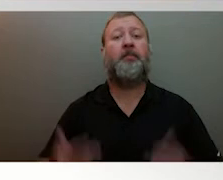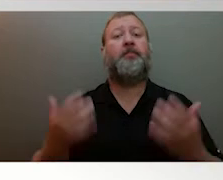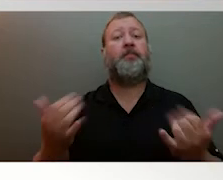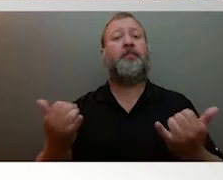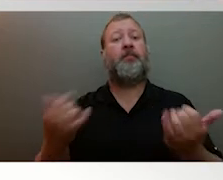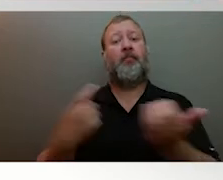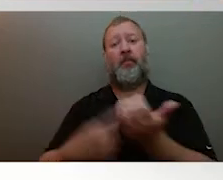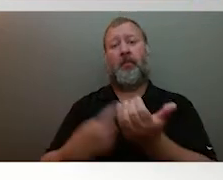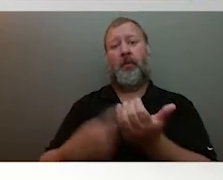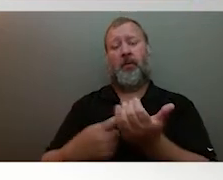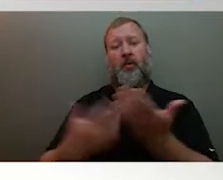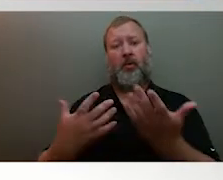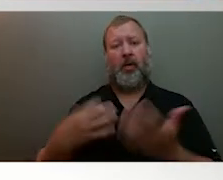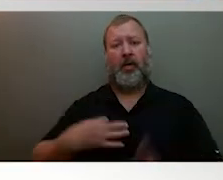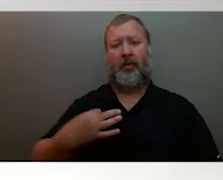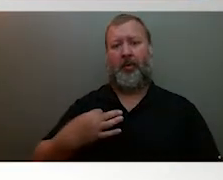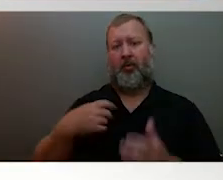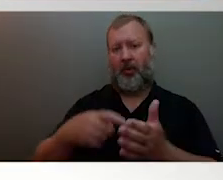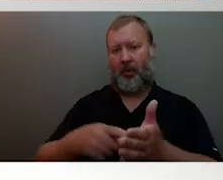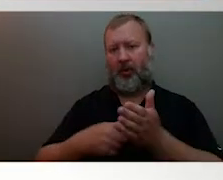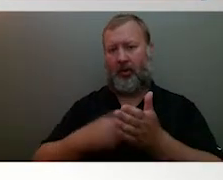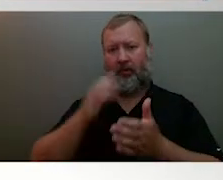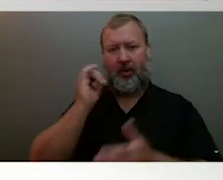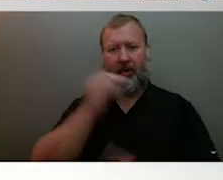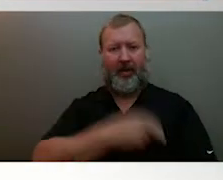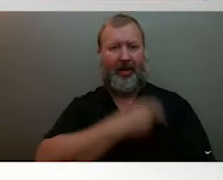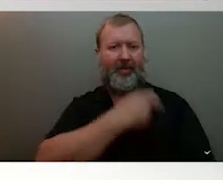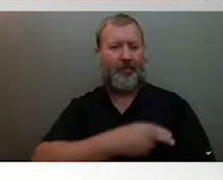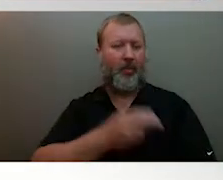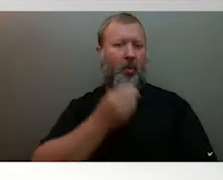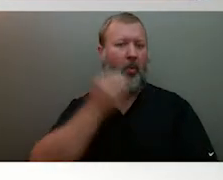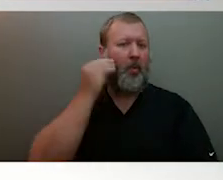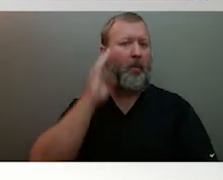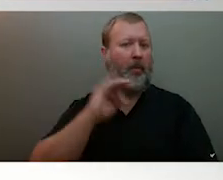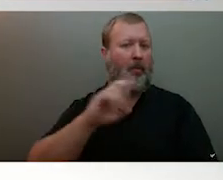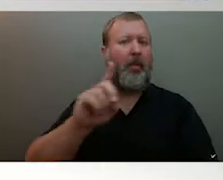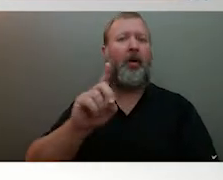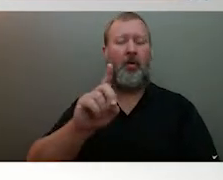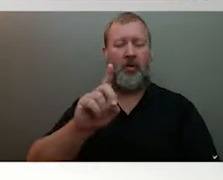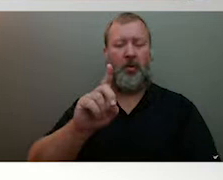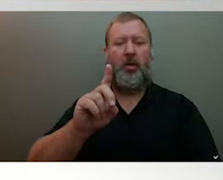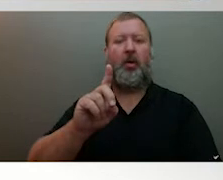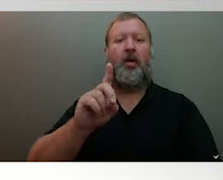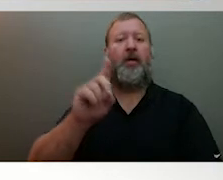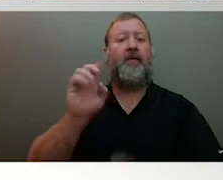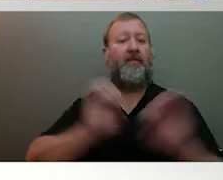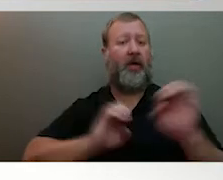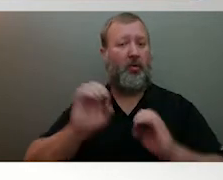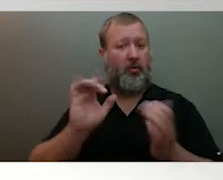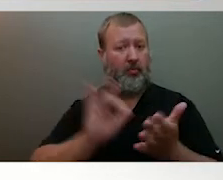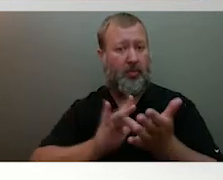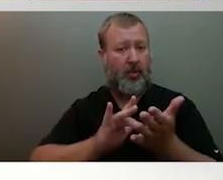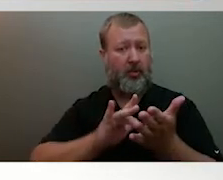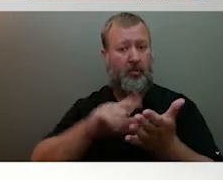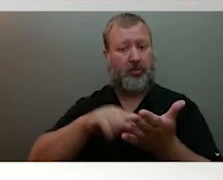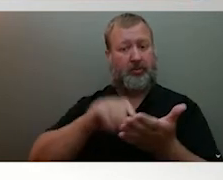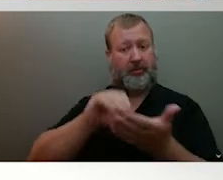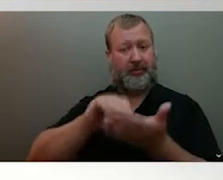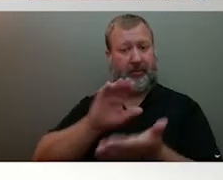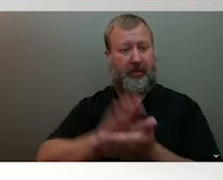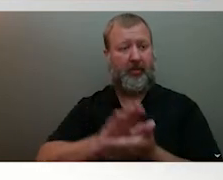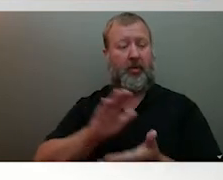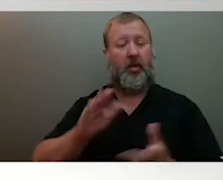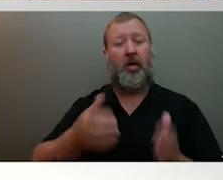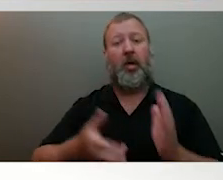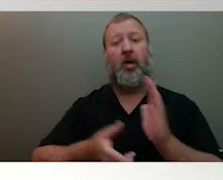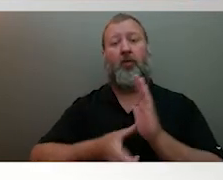going to discuss eligibility requirements for hospital homebound, evaluation of medical statements, the eligibility